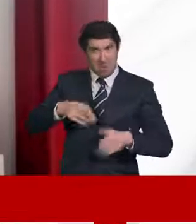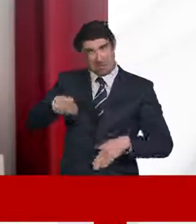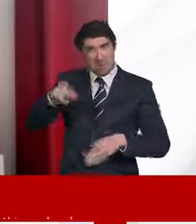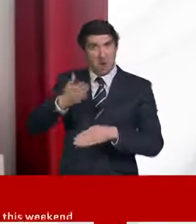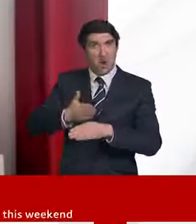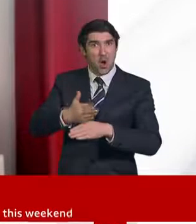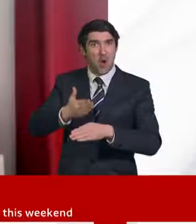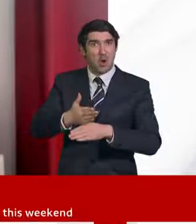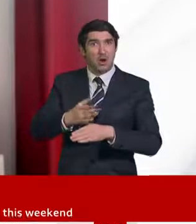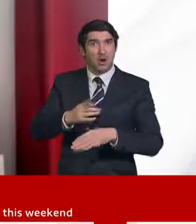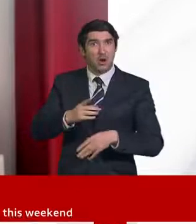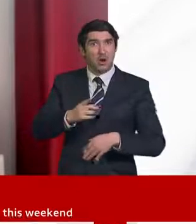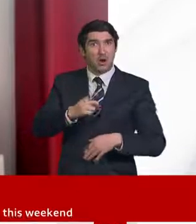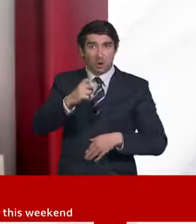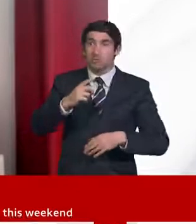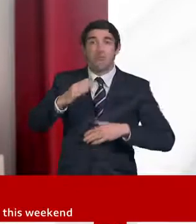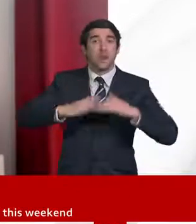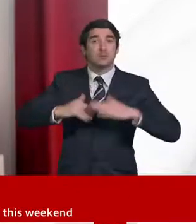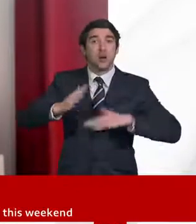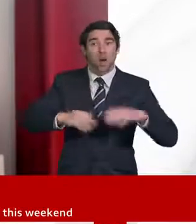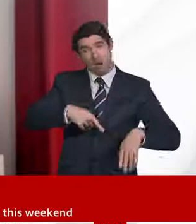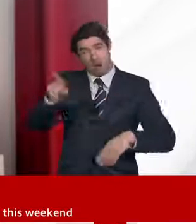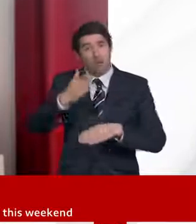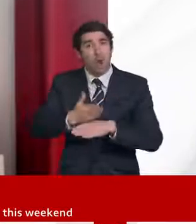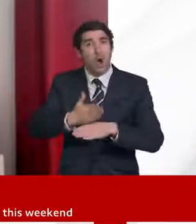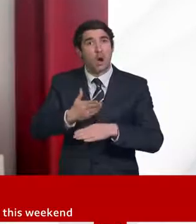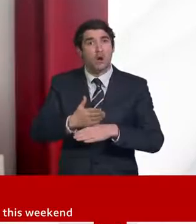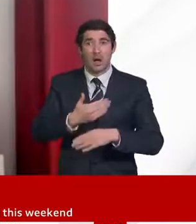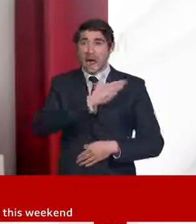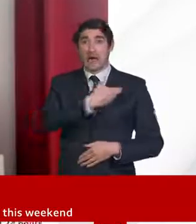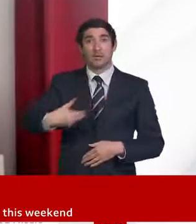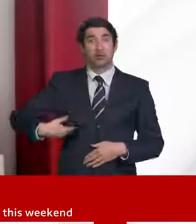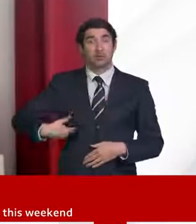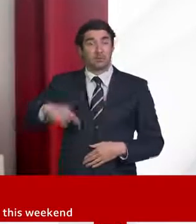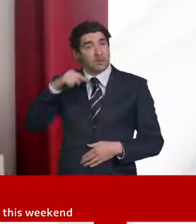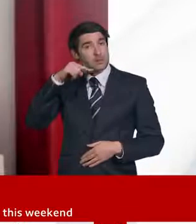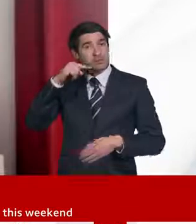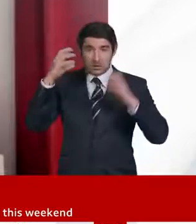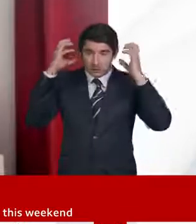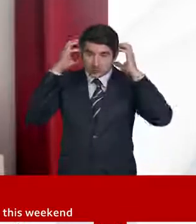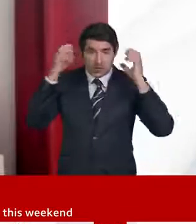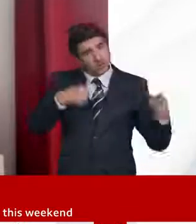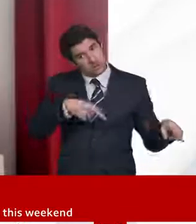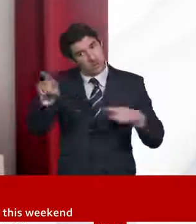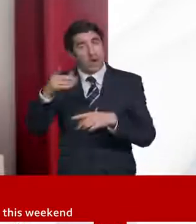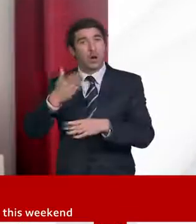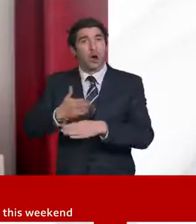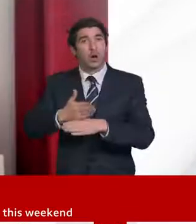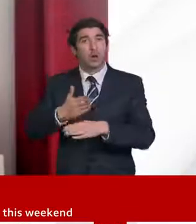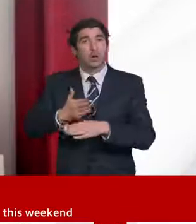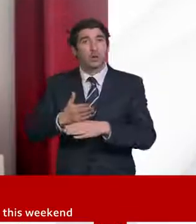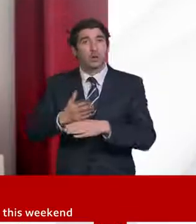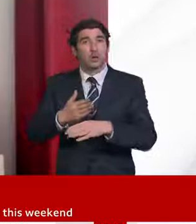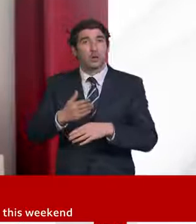and maintenance, road maintenance continues. Insurance call centres tell their staff their work is essential. We even have defence